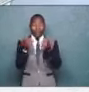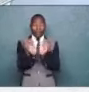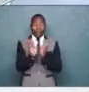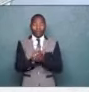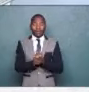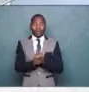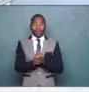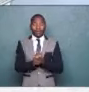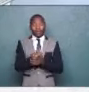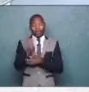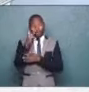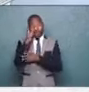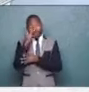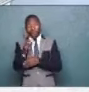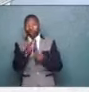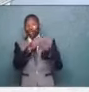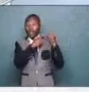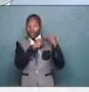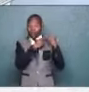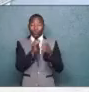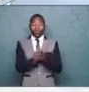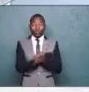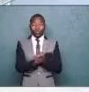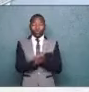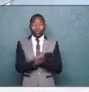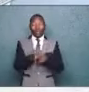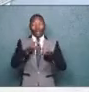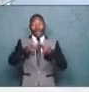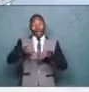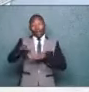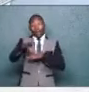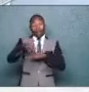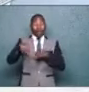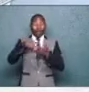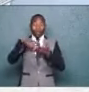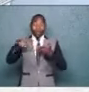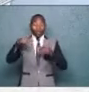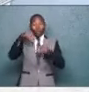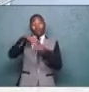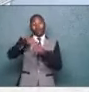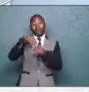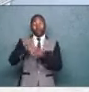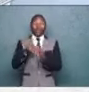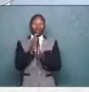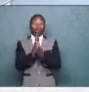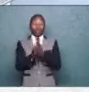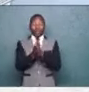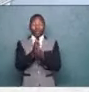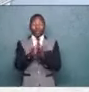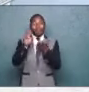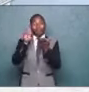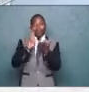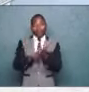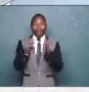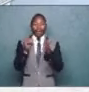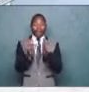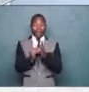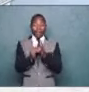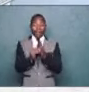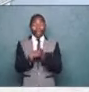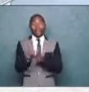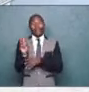chipani posayang'anira udindo kuti apezeke pamalo akalembera wa voti popanda chilolezo